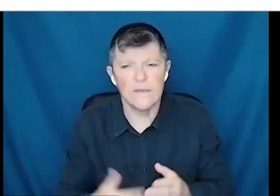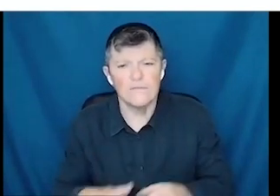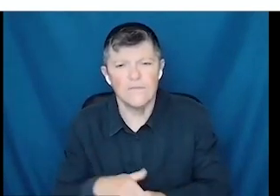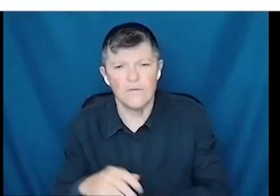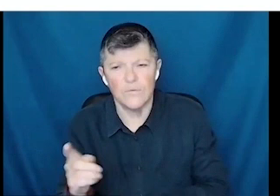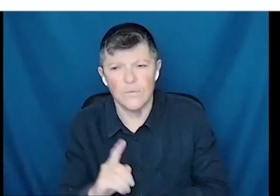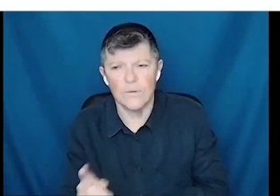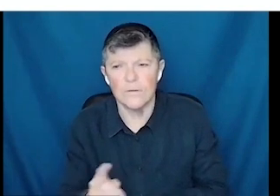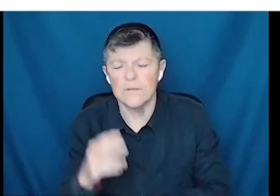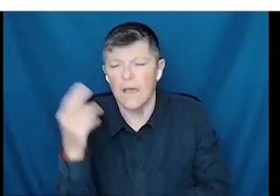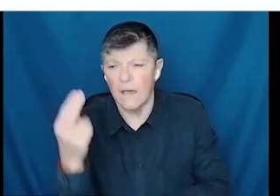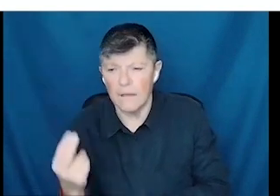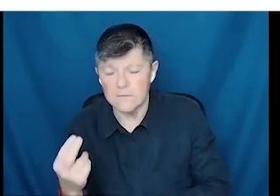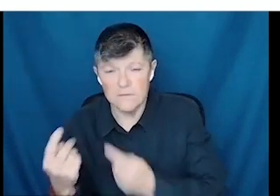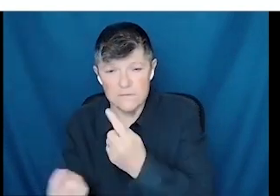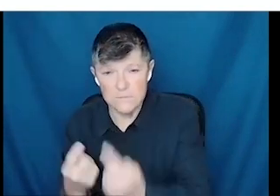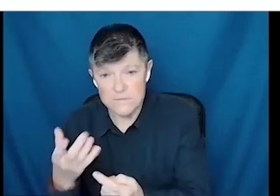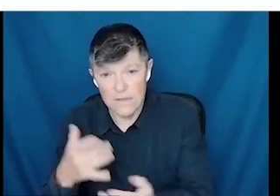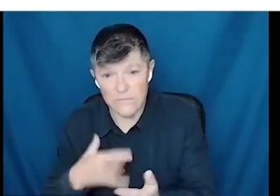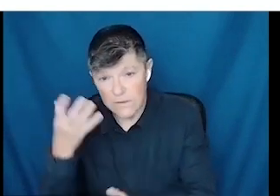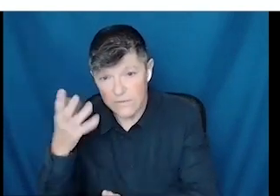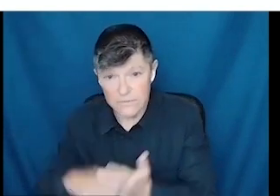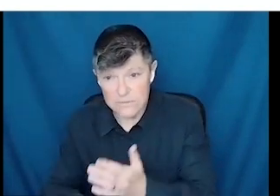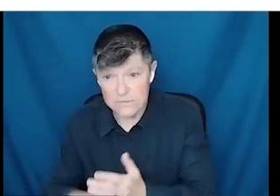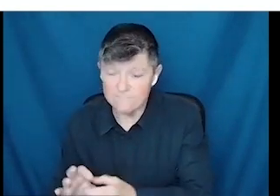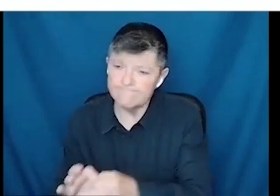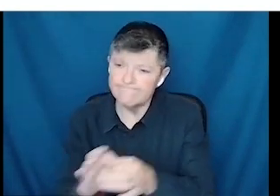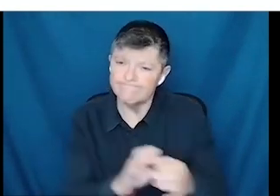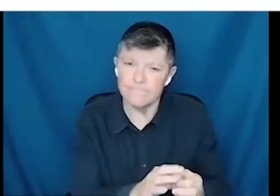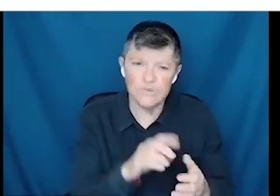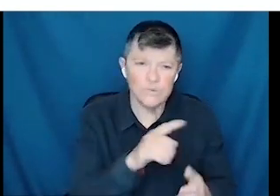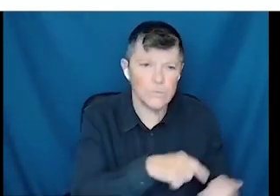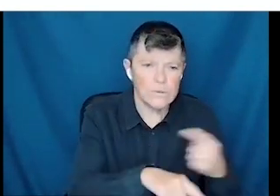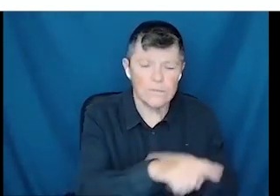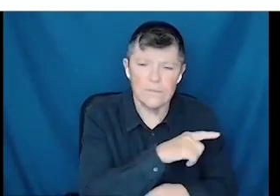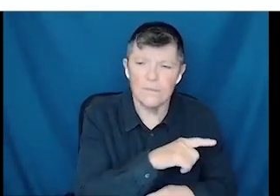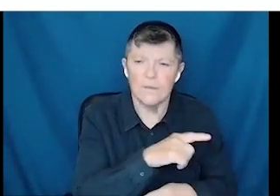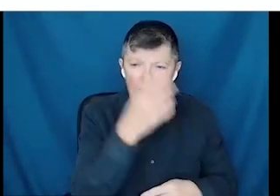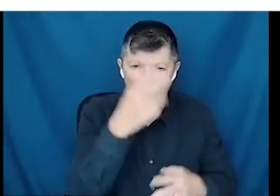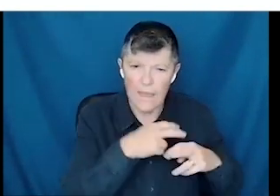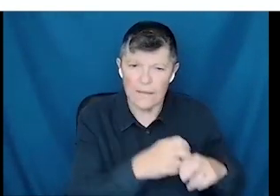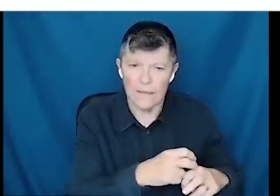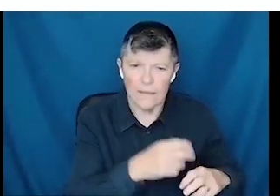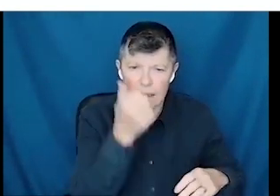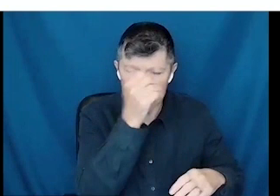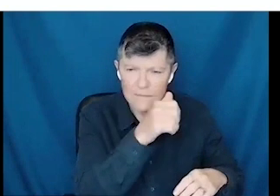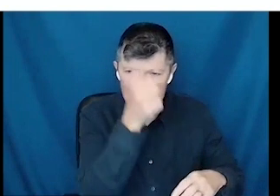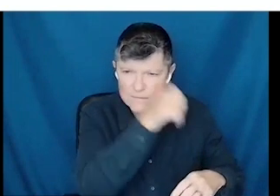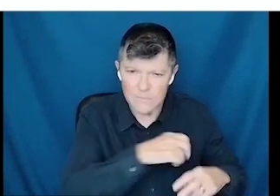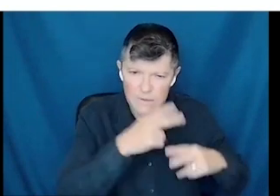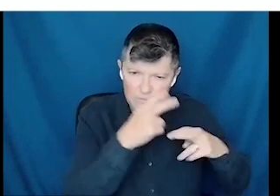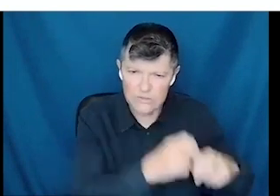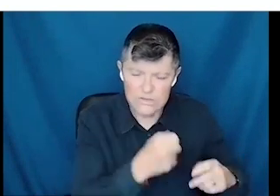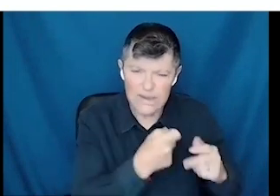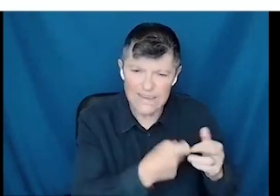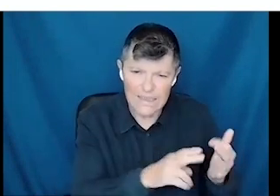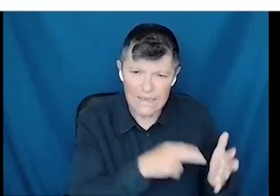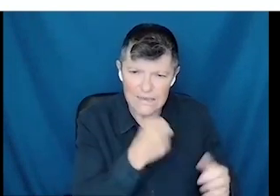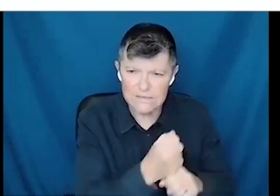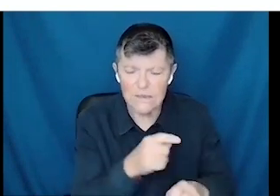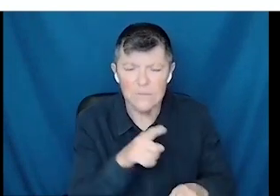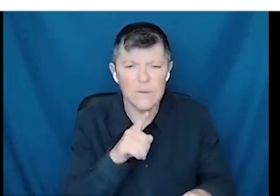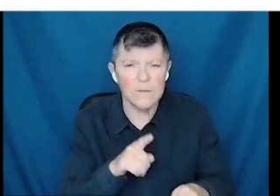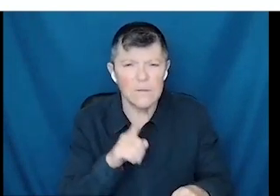with lived experience with academic researchers across King's, but primarily at the Institute of Psychiatry, Psychology